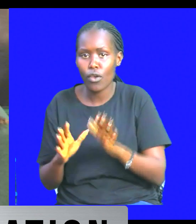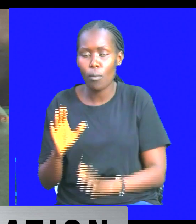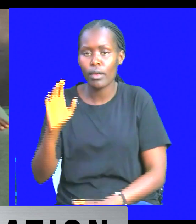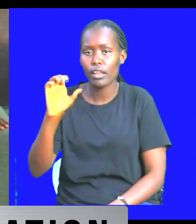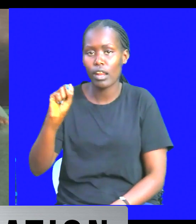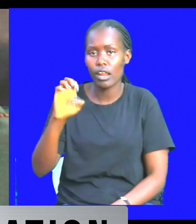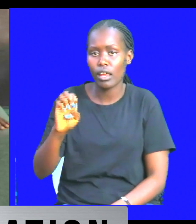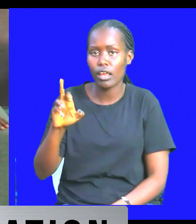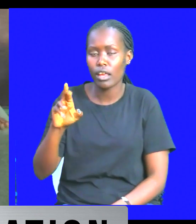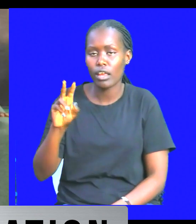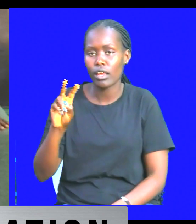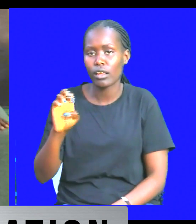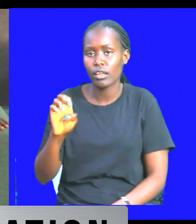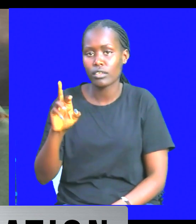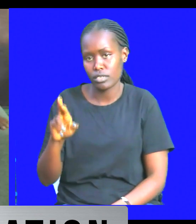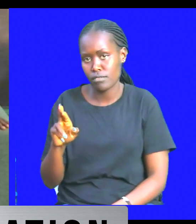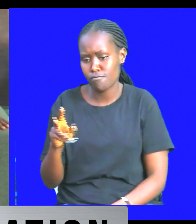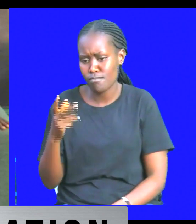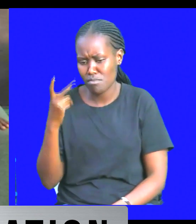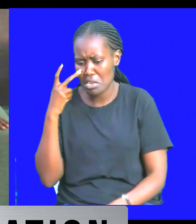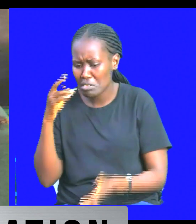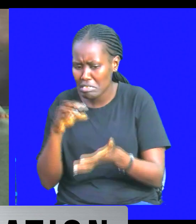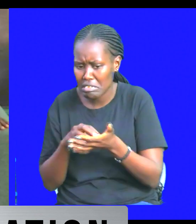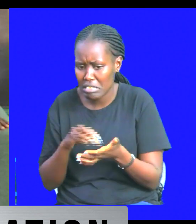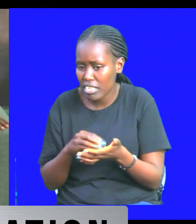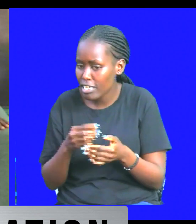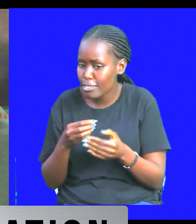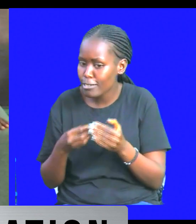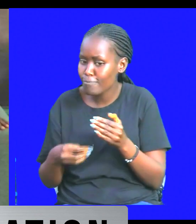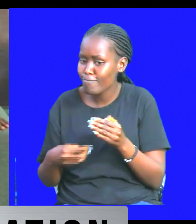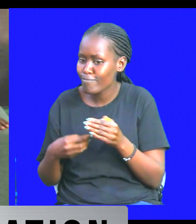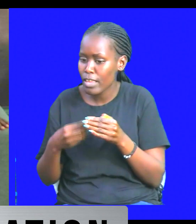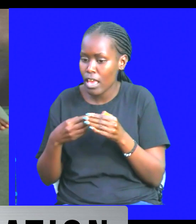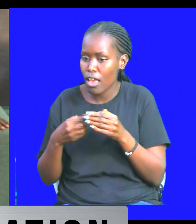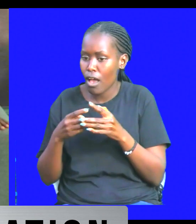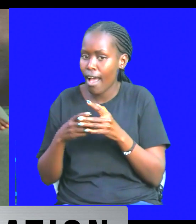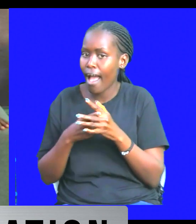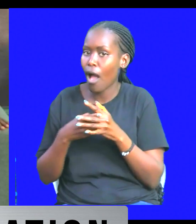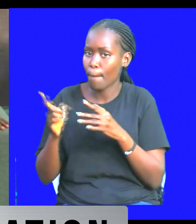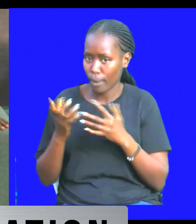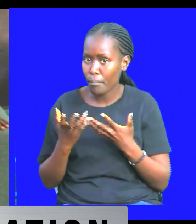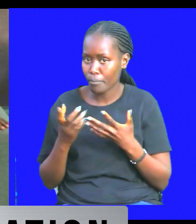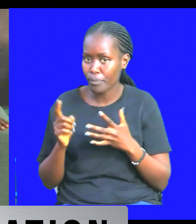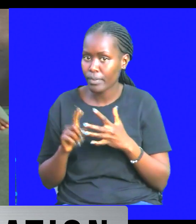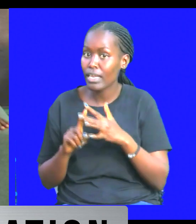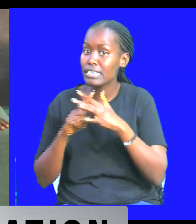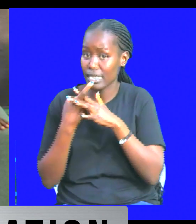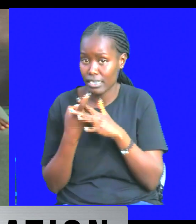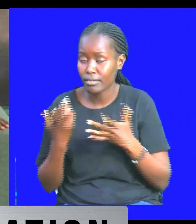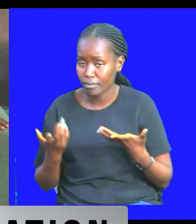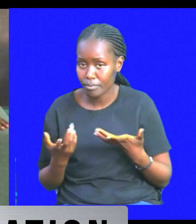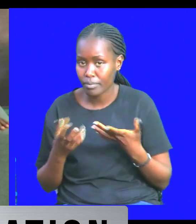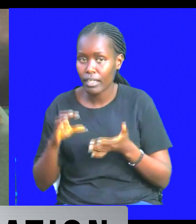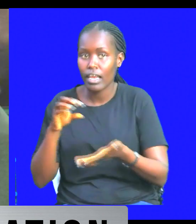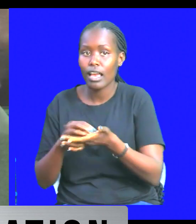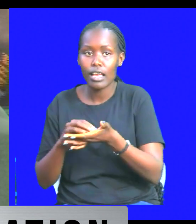quote unquote, you don't see cases coming up about legitimacy? The cases, the time has already passed for